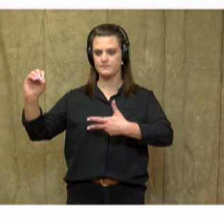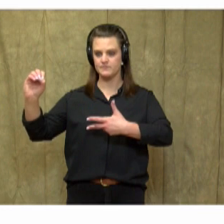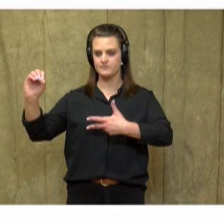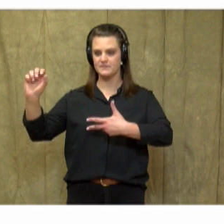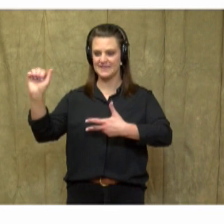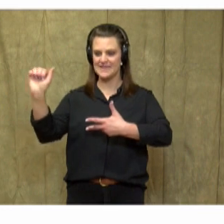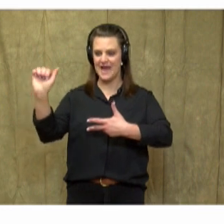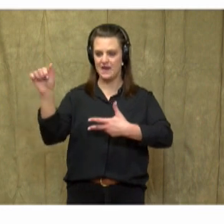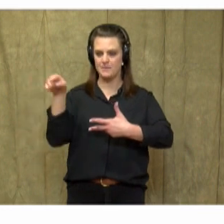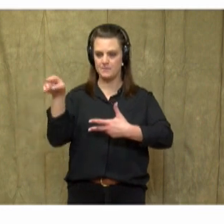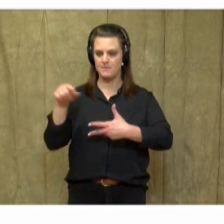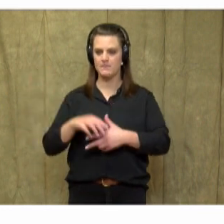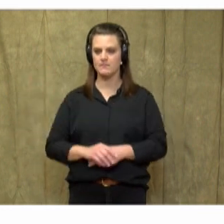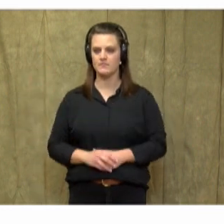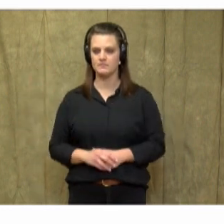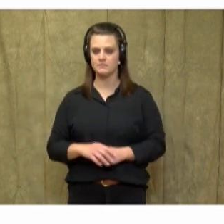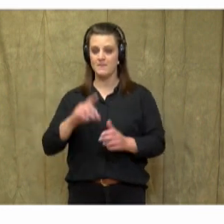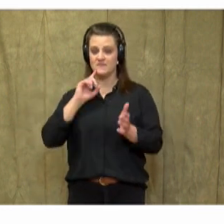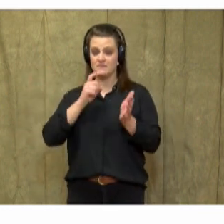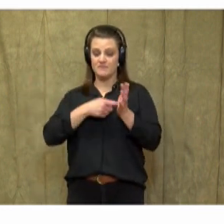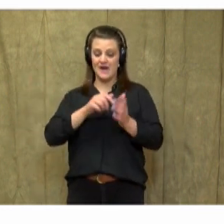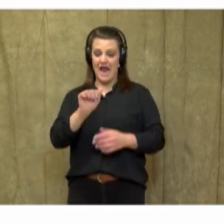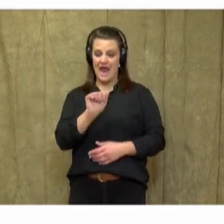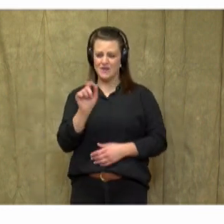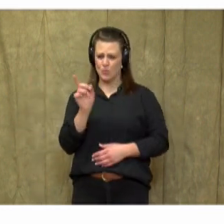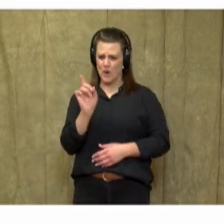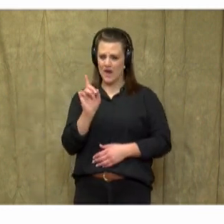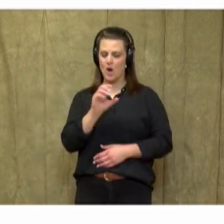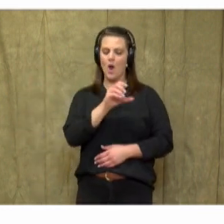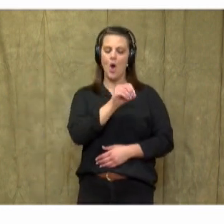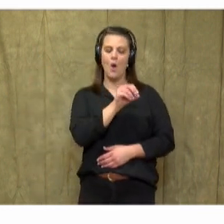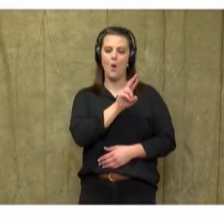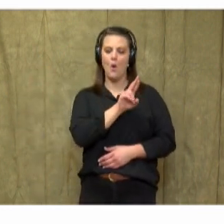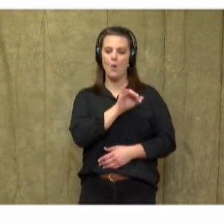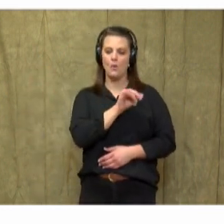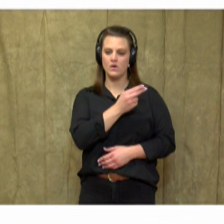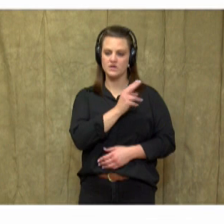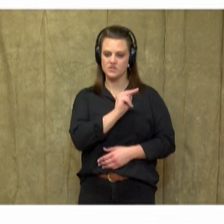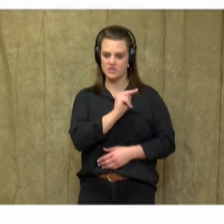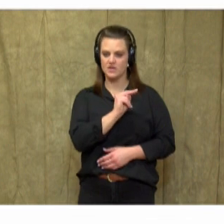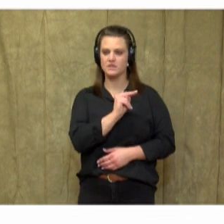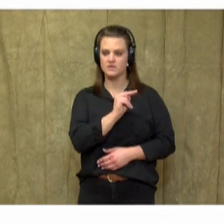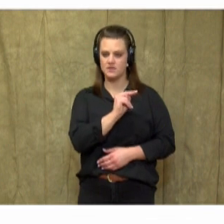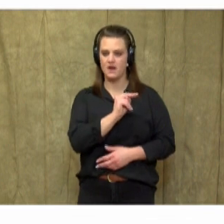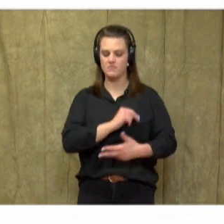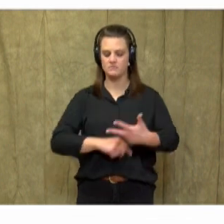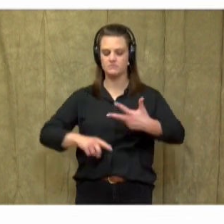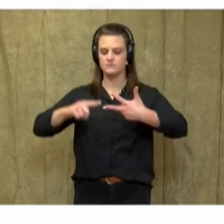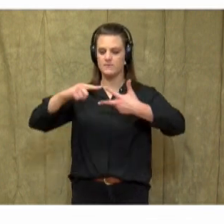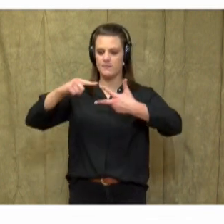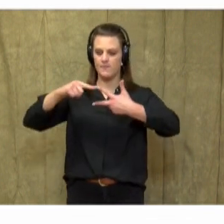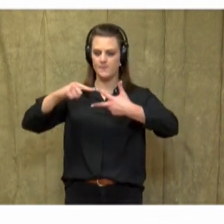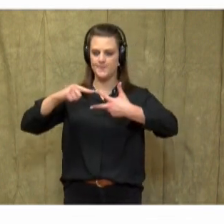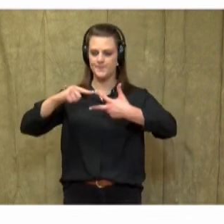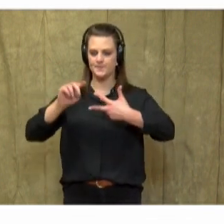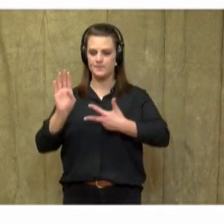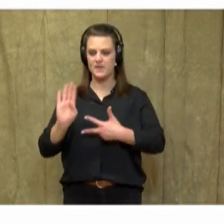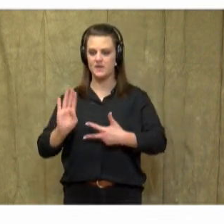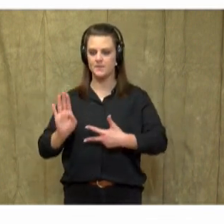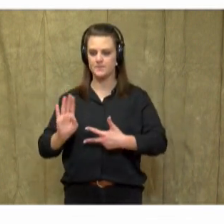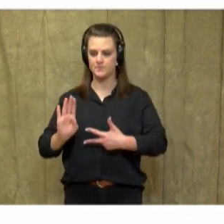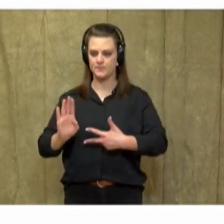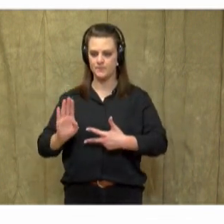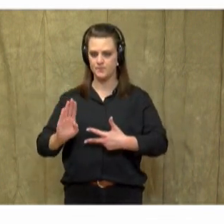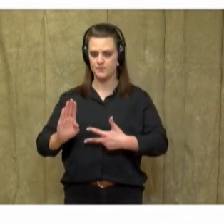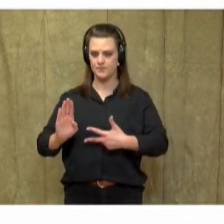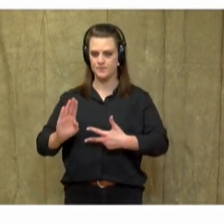A. Because if you notice, point A is right there at the origin. What about for point B? For